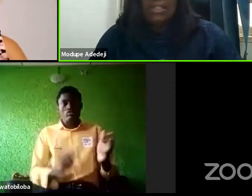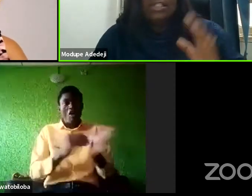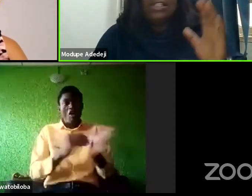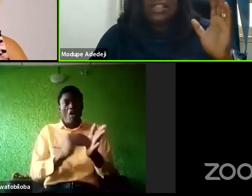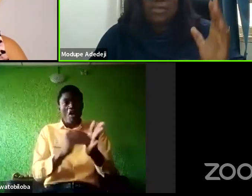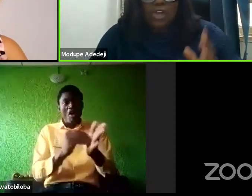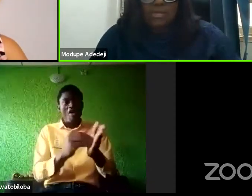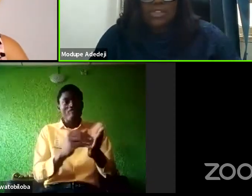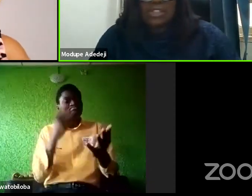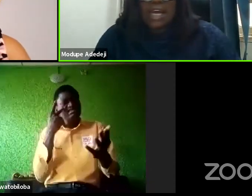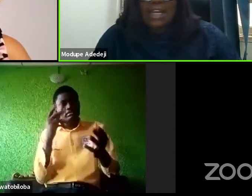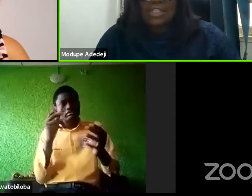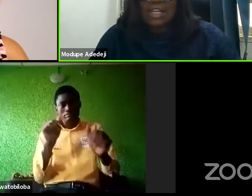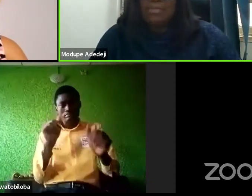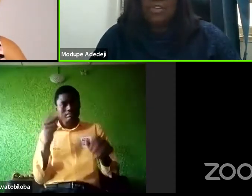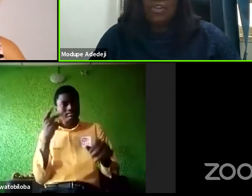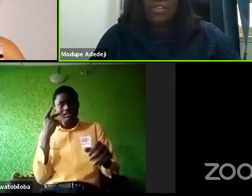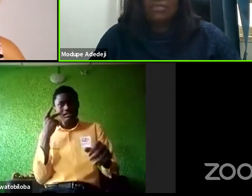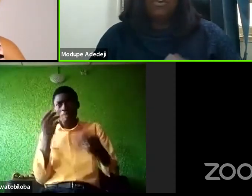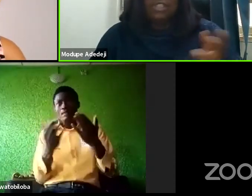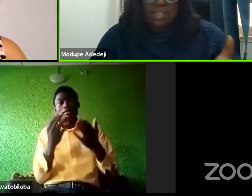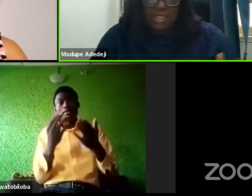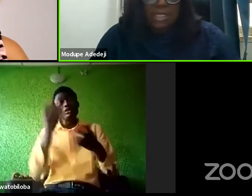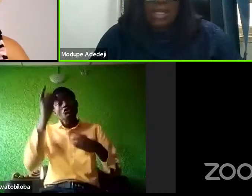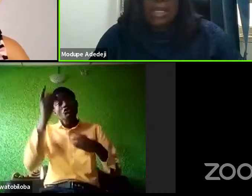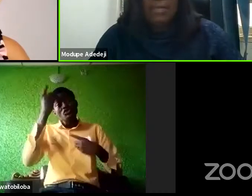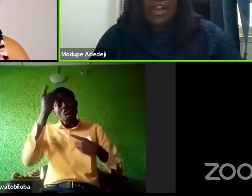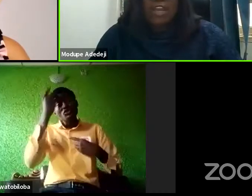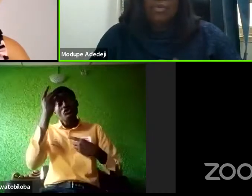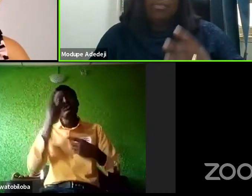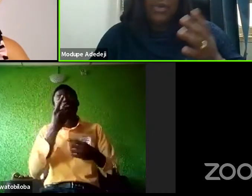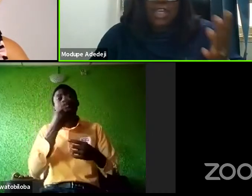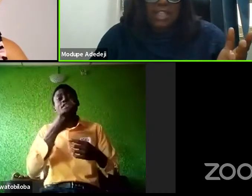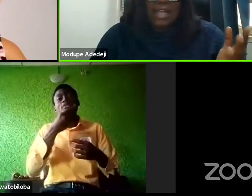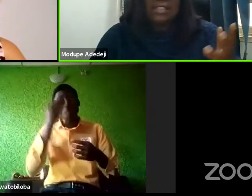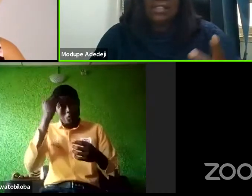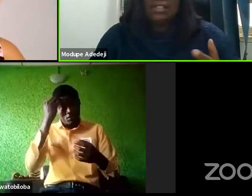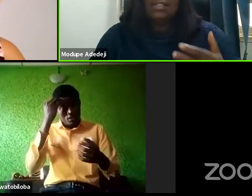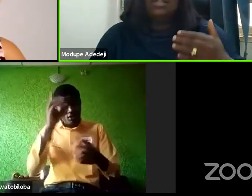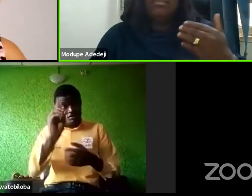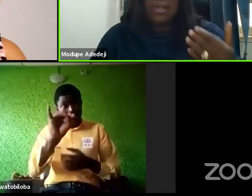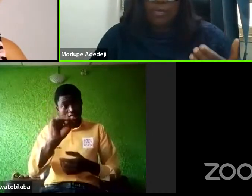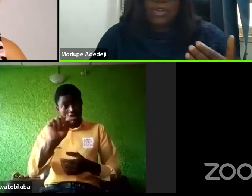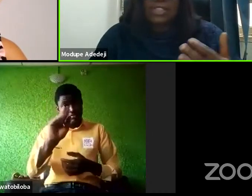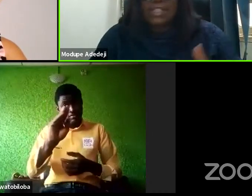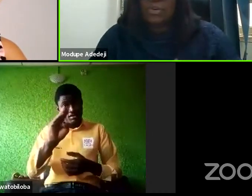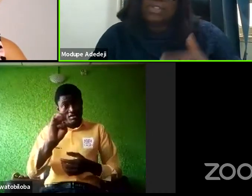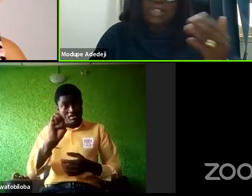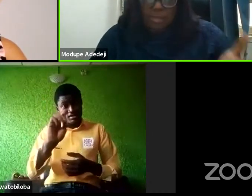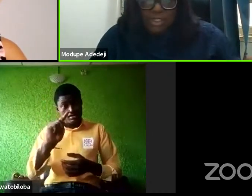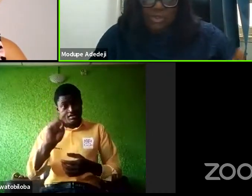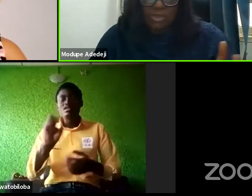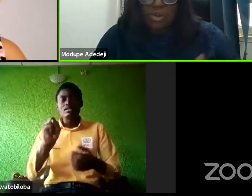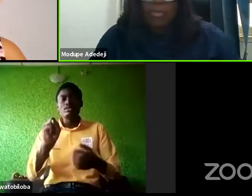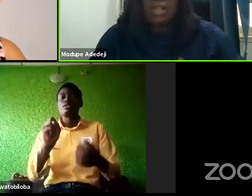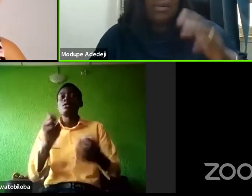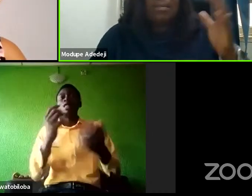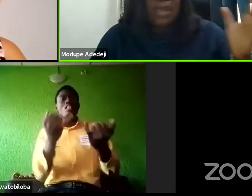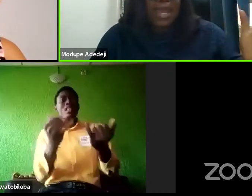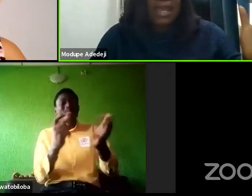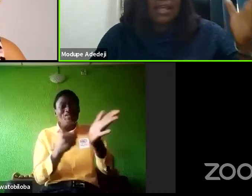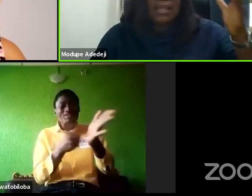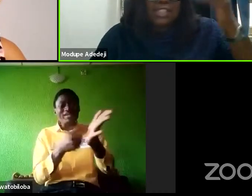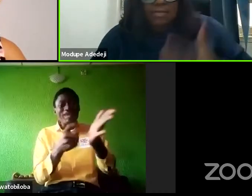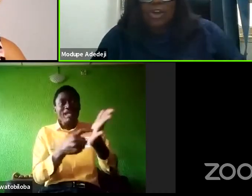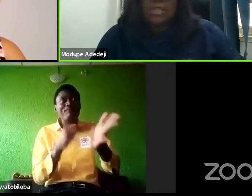expressions. These symptoms can actually be not funny. It may not even be that it is the menopause that is causing depression, but